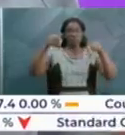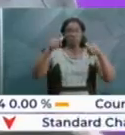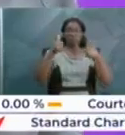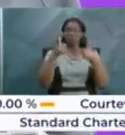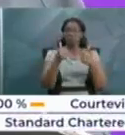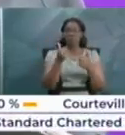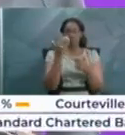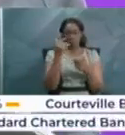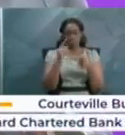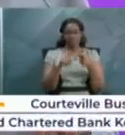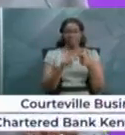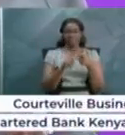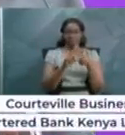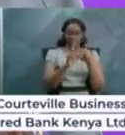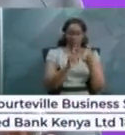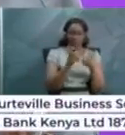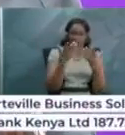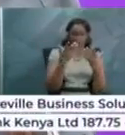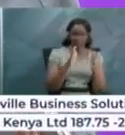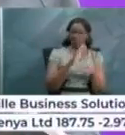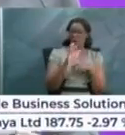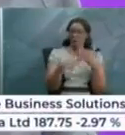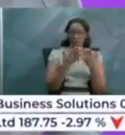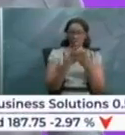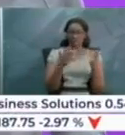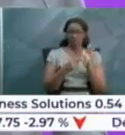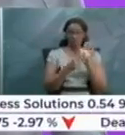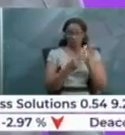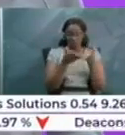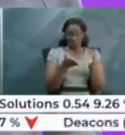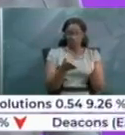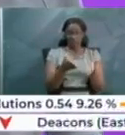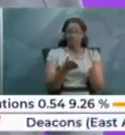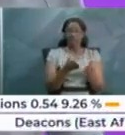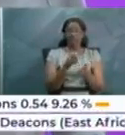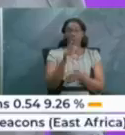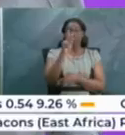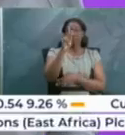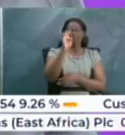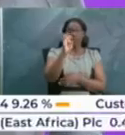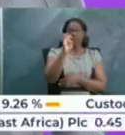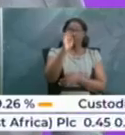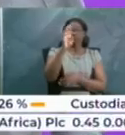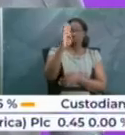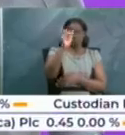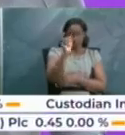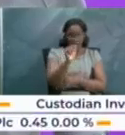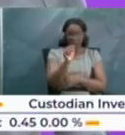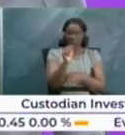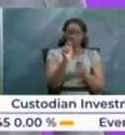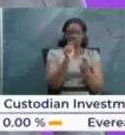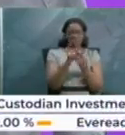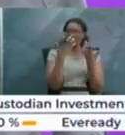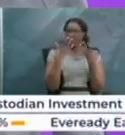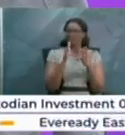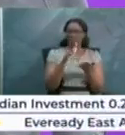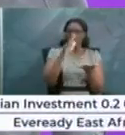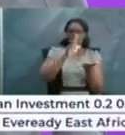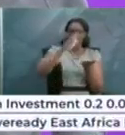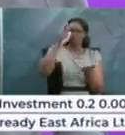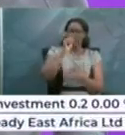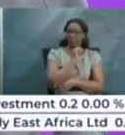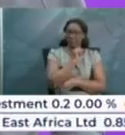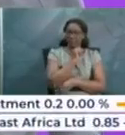one, it's kept tested. All our products on this show, especially edibles, are kept tested. And foods, I think the certificate is